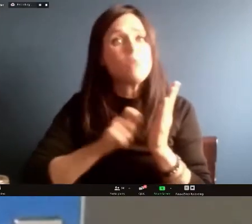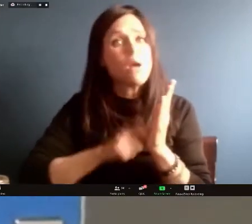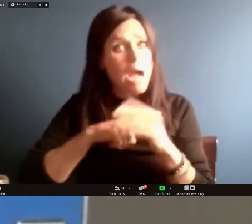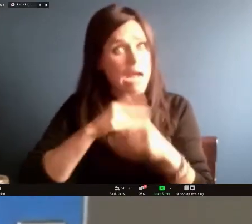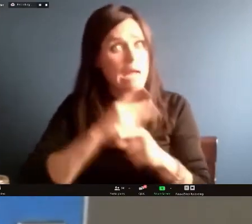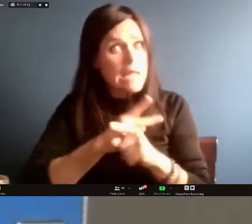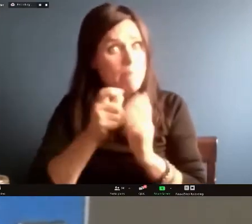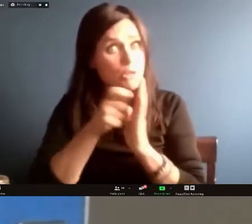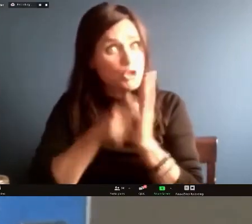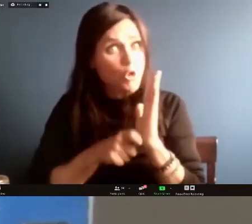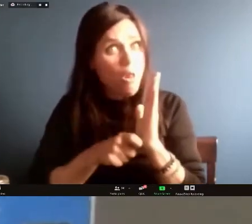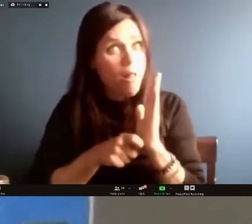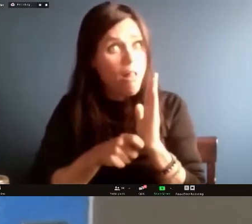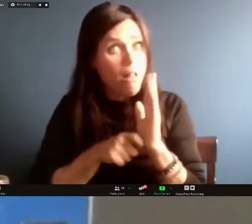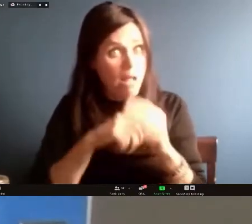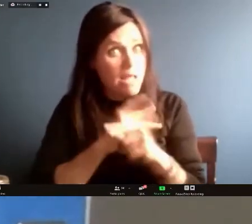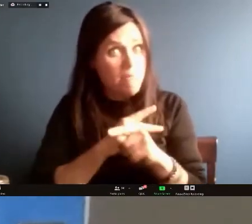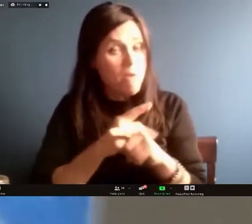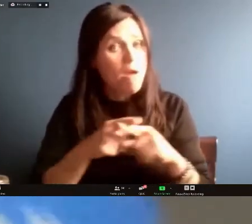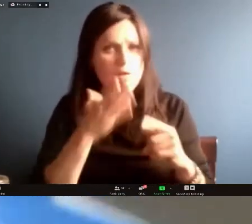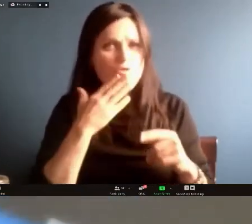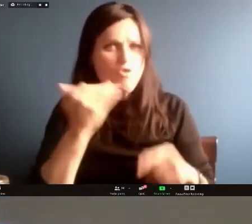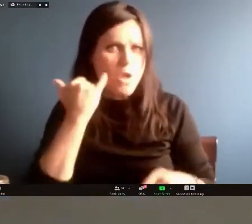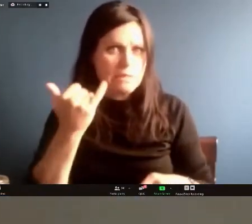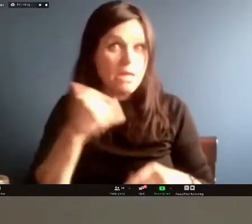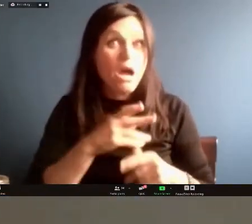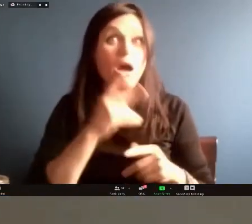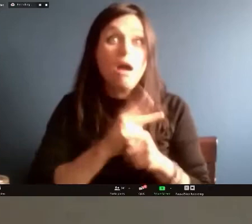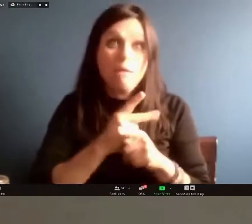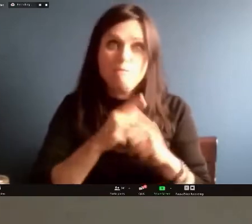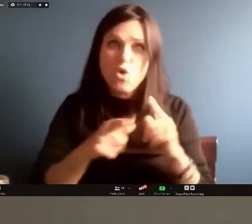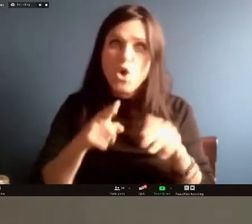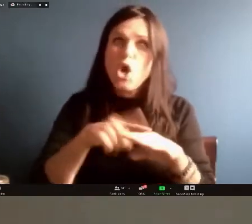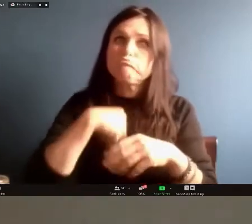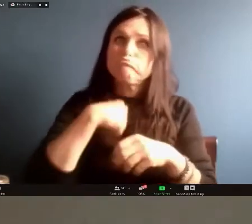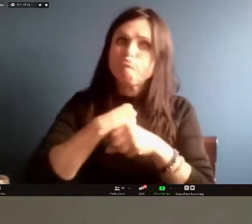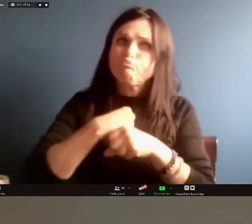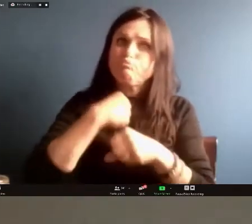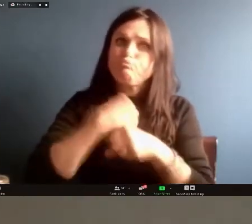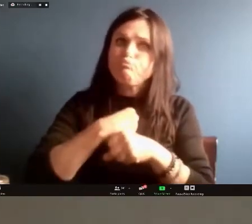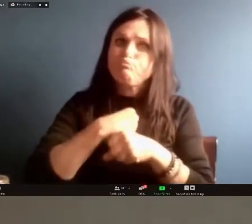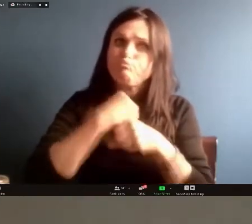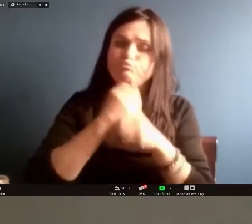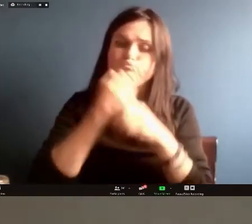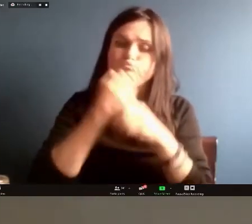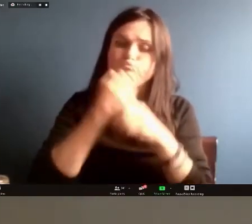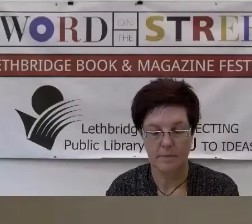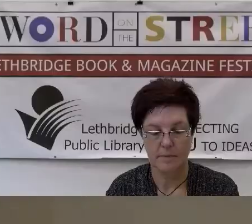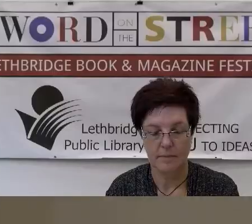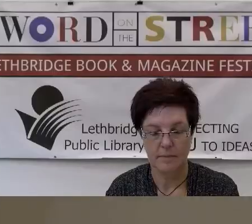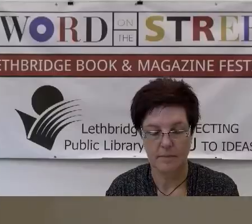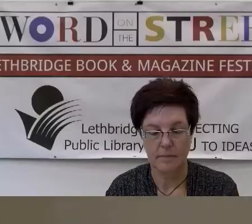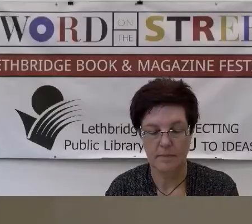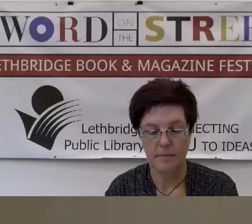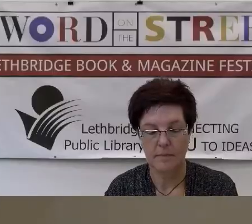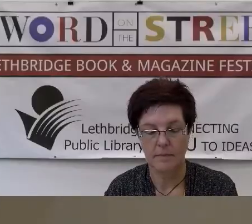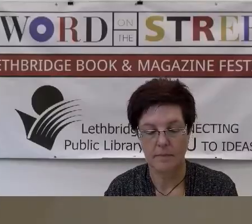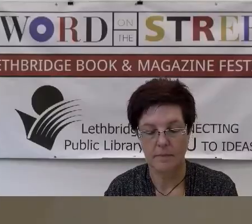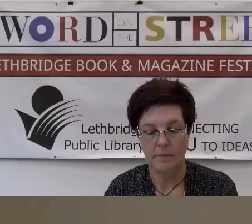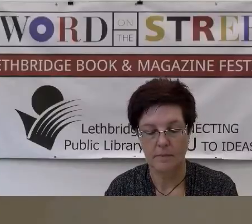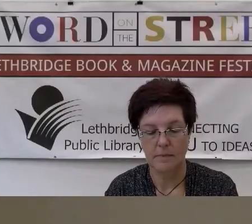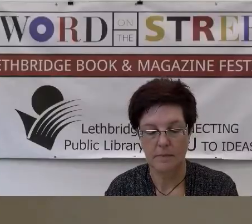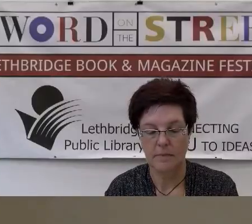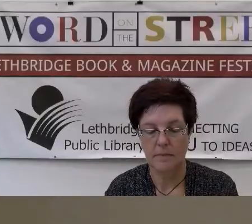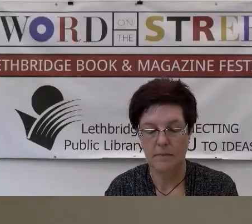say it's a really good idea to keep a journal. I kept journals for a very long time. And I've got boxes of